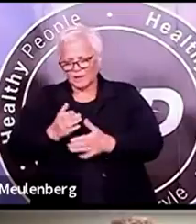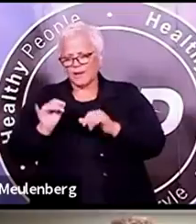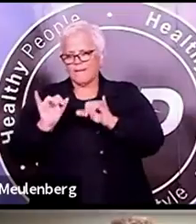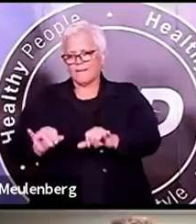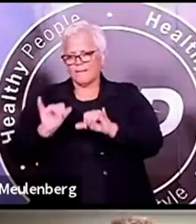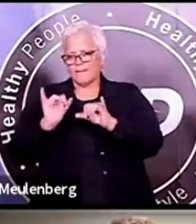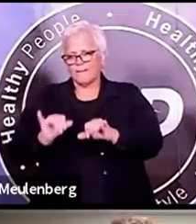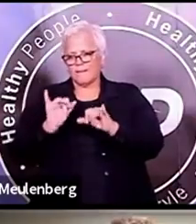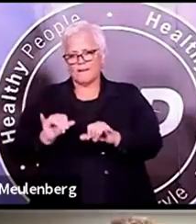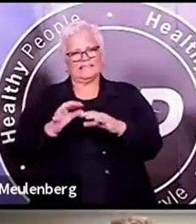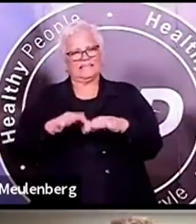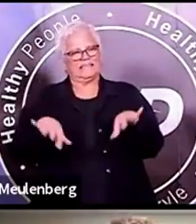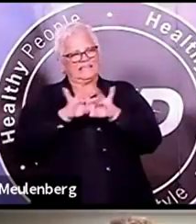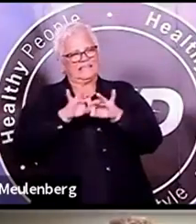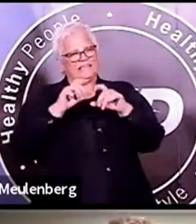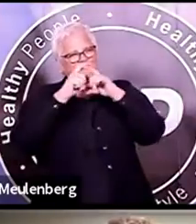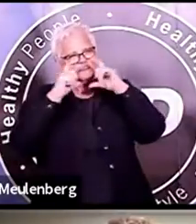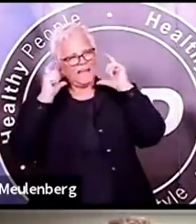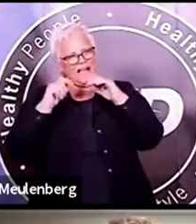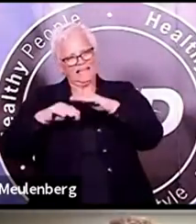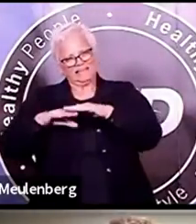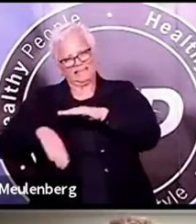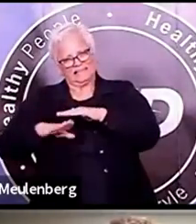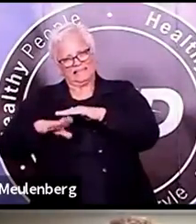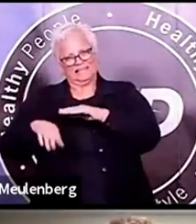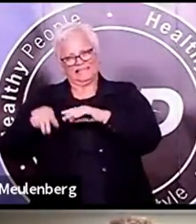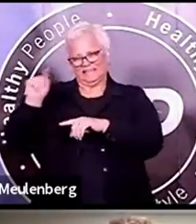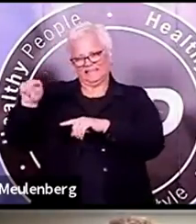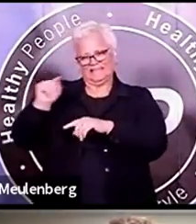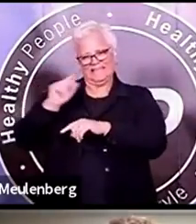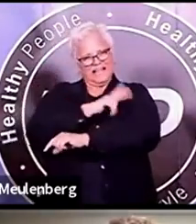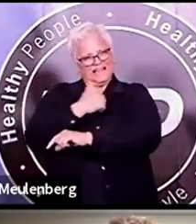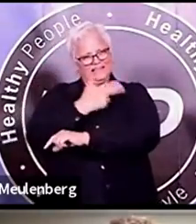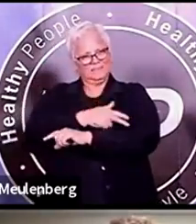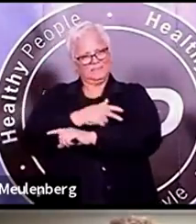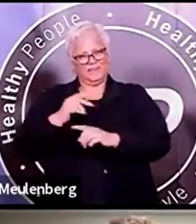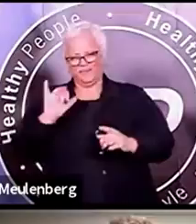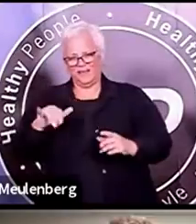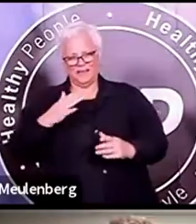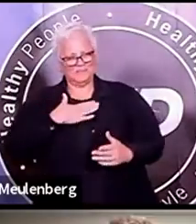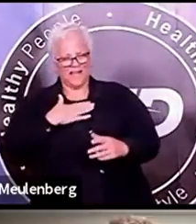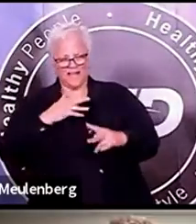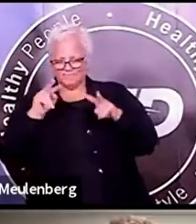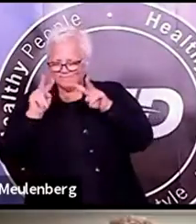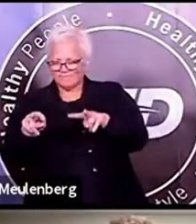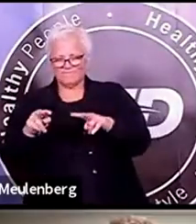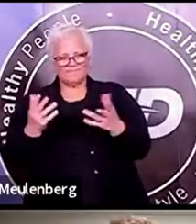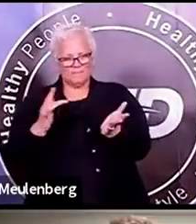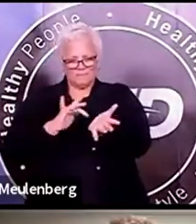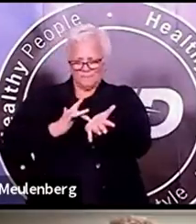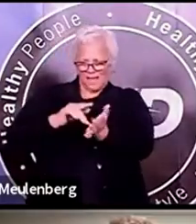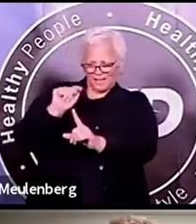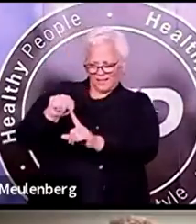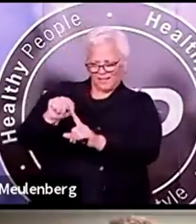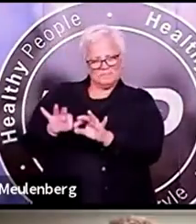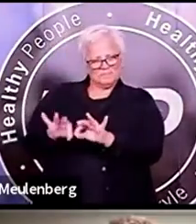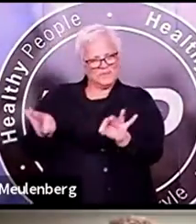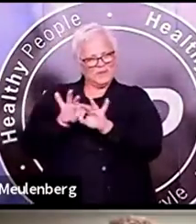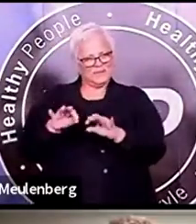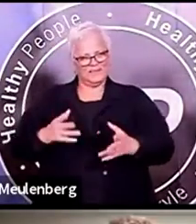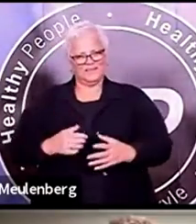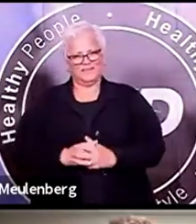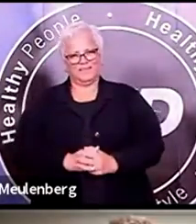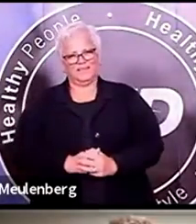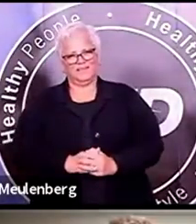it." And when the medical professionals tell you what they need, and you're an elected official for a community, I think you